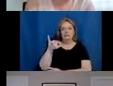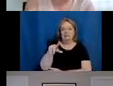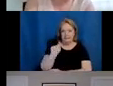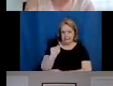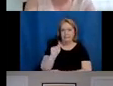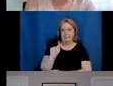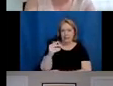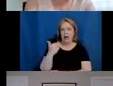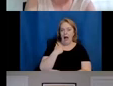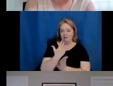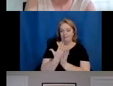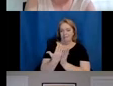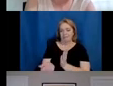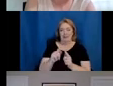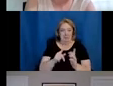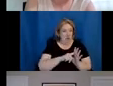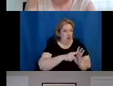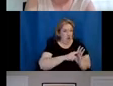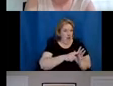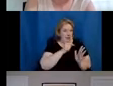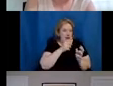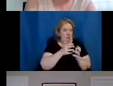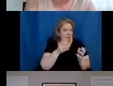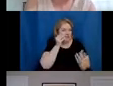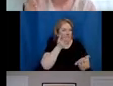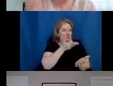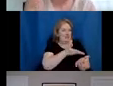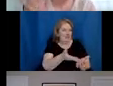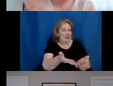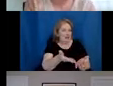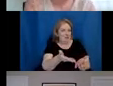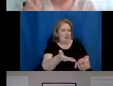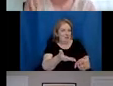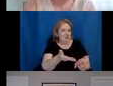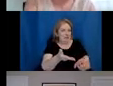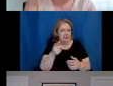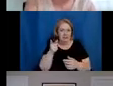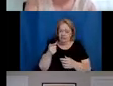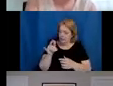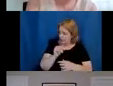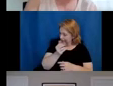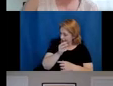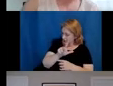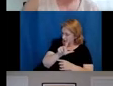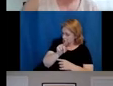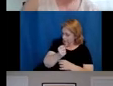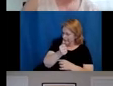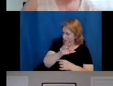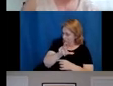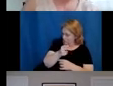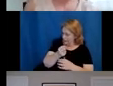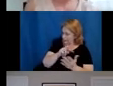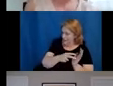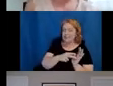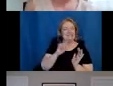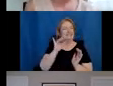of the earlier collected pieces, there really is not a lot of information. So would this be like the 1930s, 1920s sort exactly. of time?